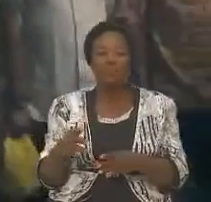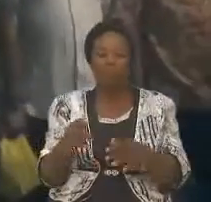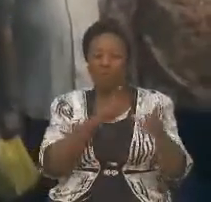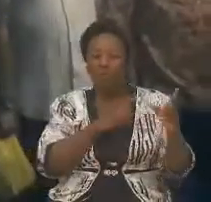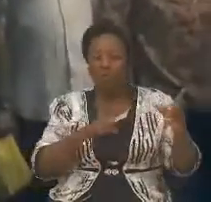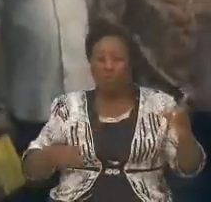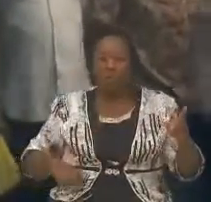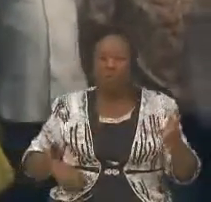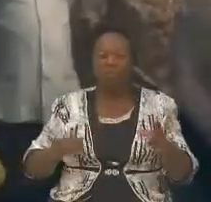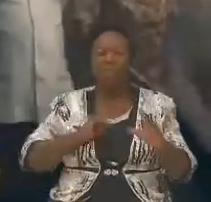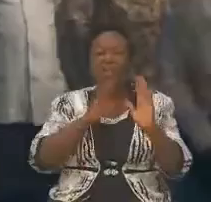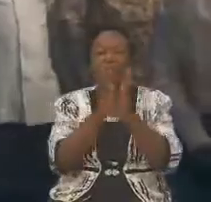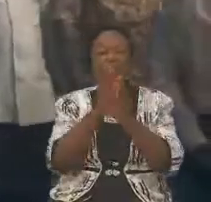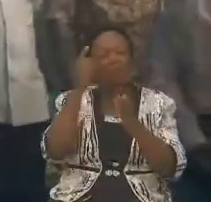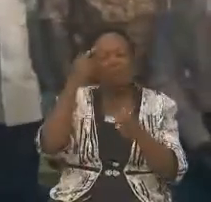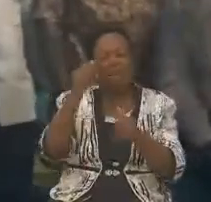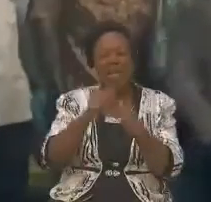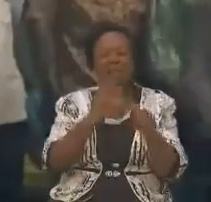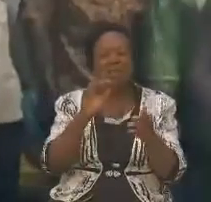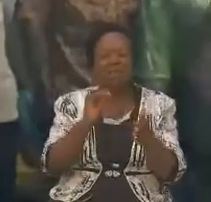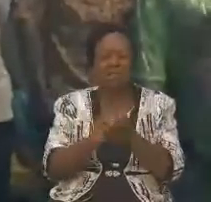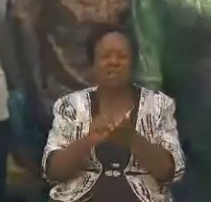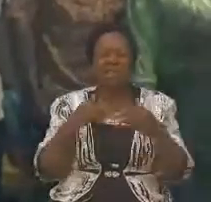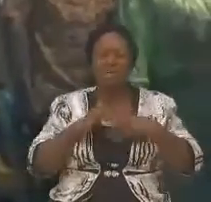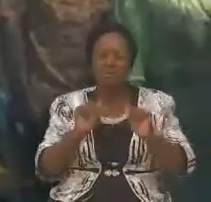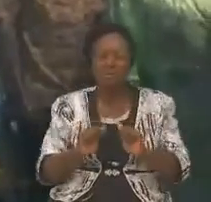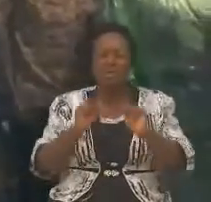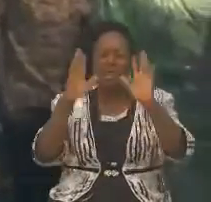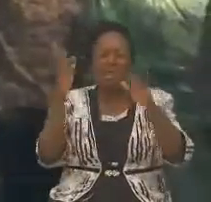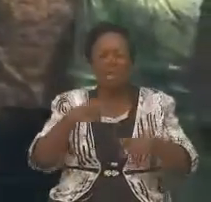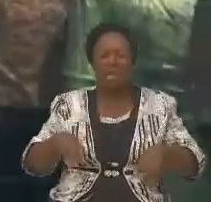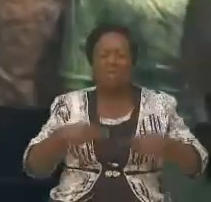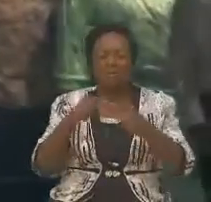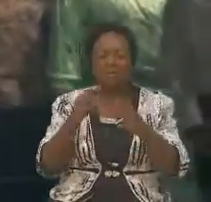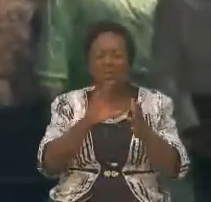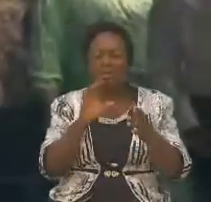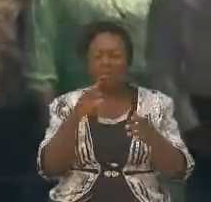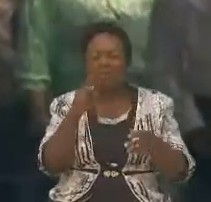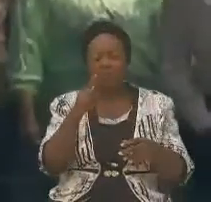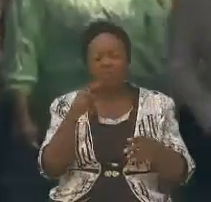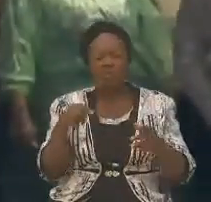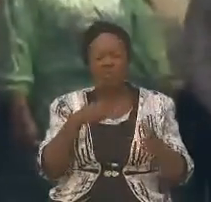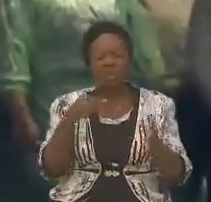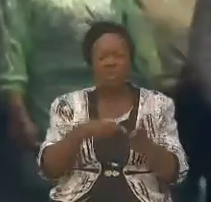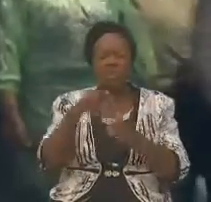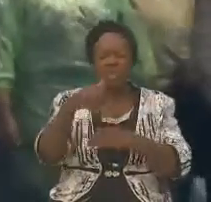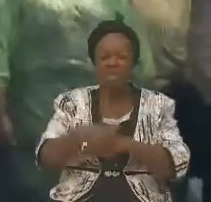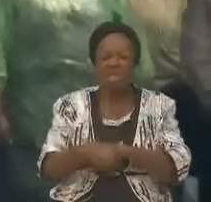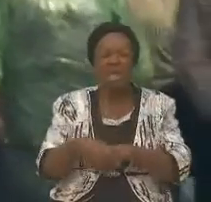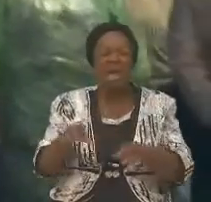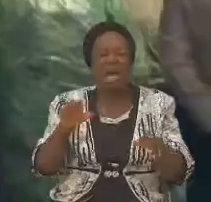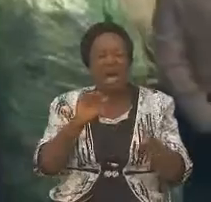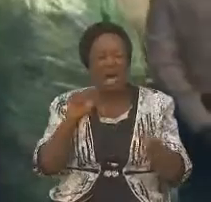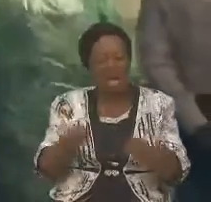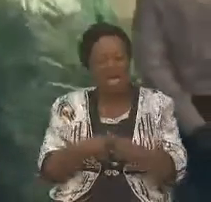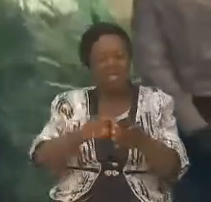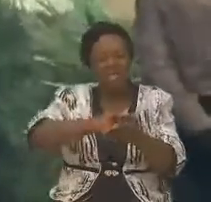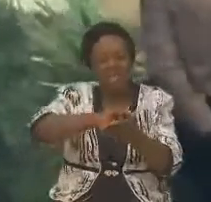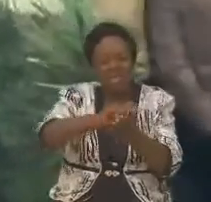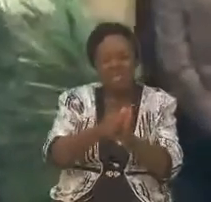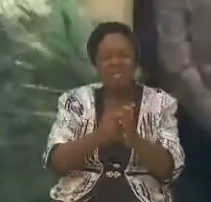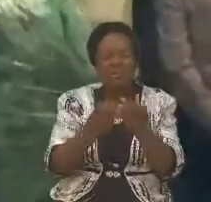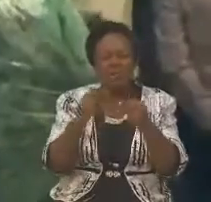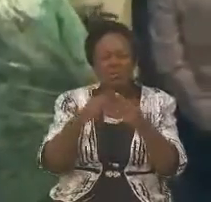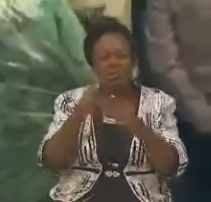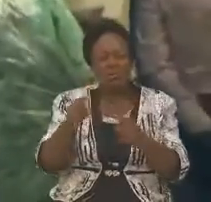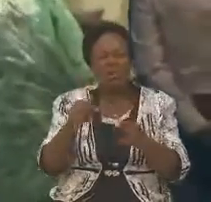the substitute for everyone. And as these come to you, anywhere, everywhere, online, in different